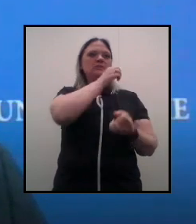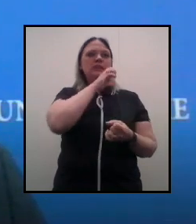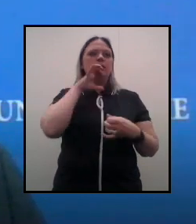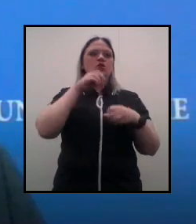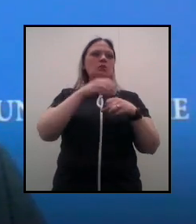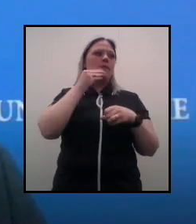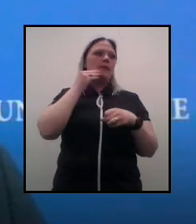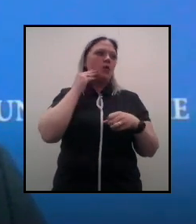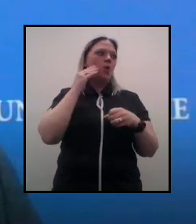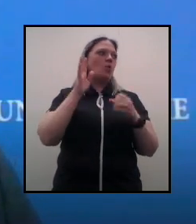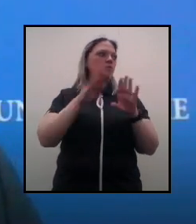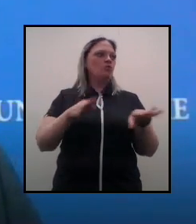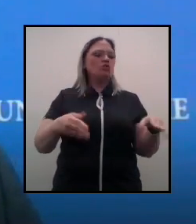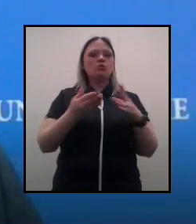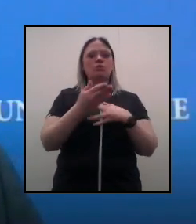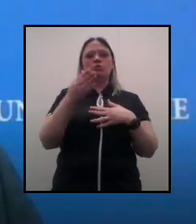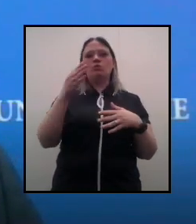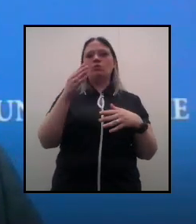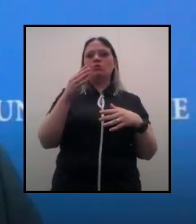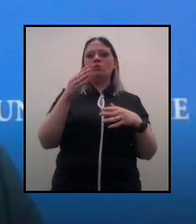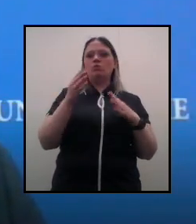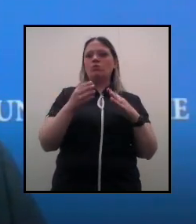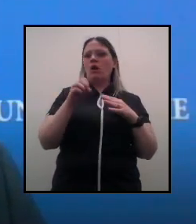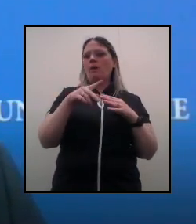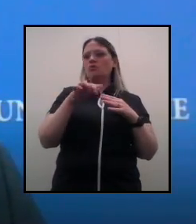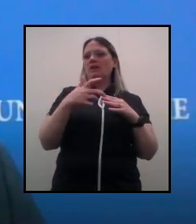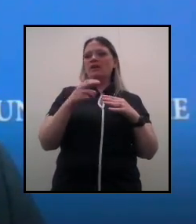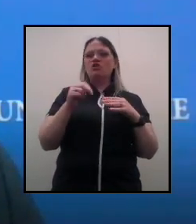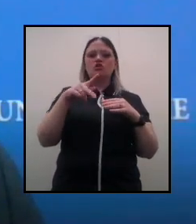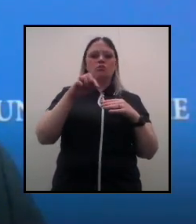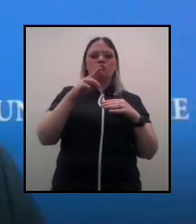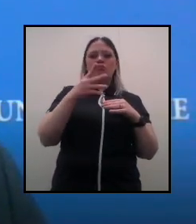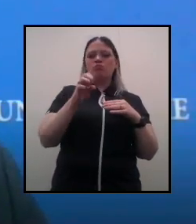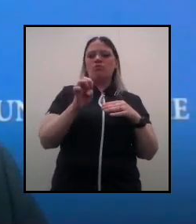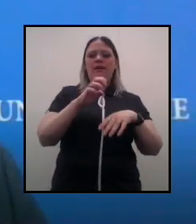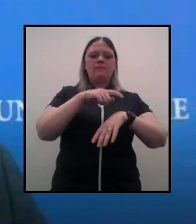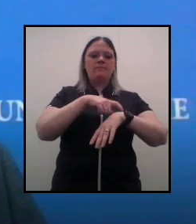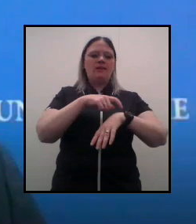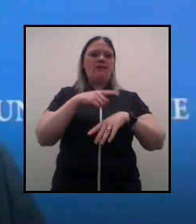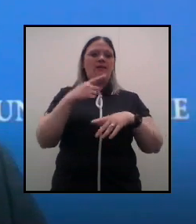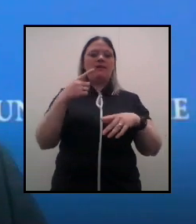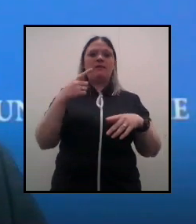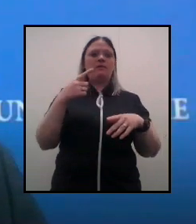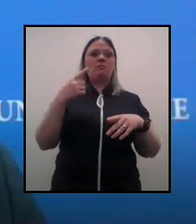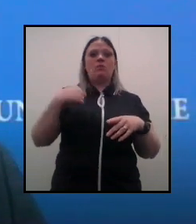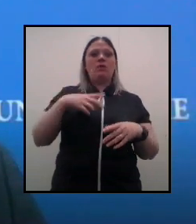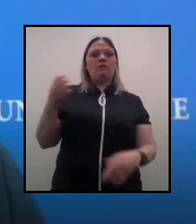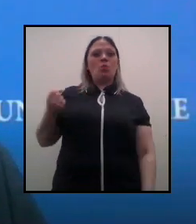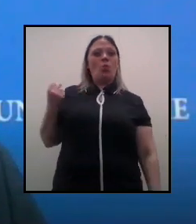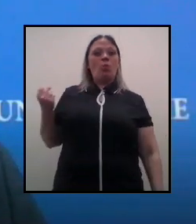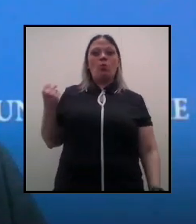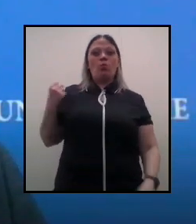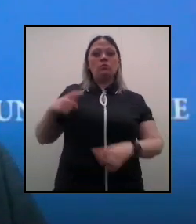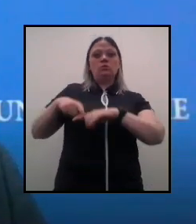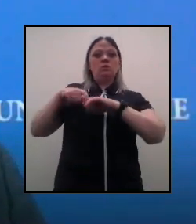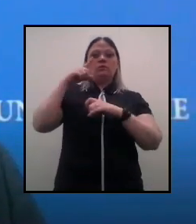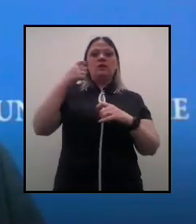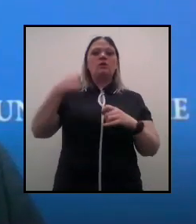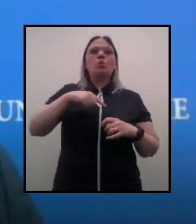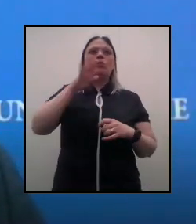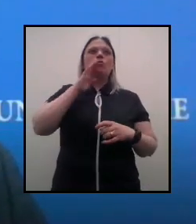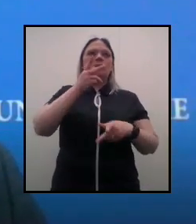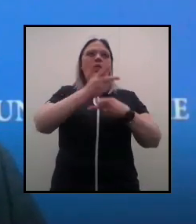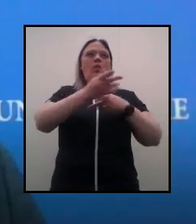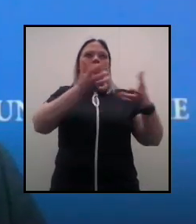homes or children through the Operation Primetime program. We have to put all that stuff on the back burner right now because we're going to be dealing with this for quite some